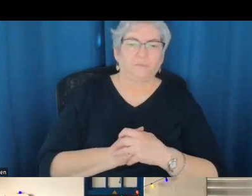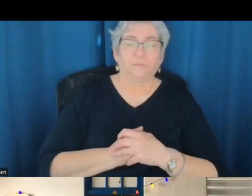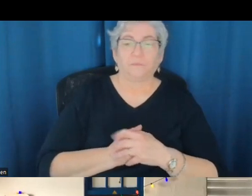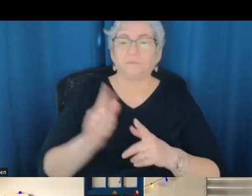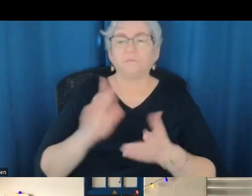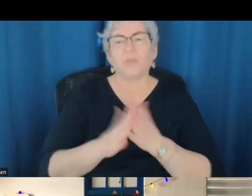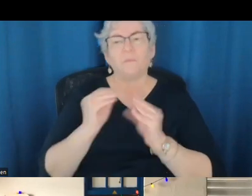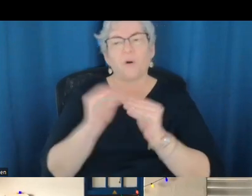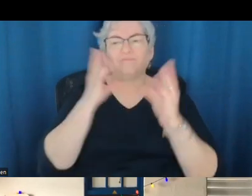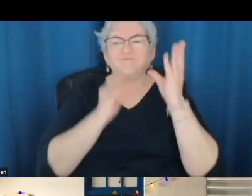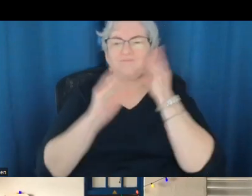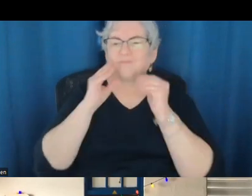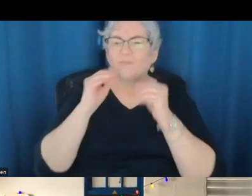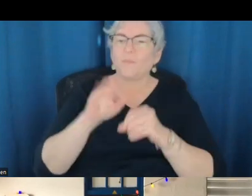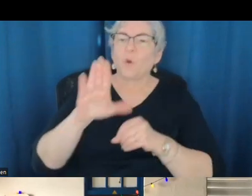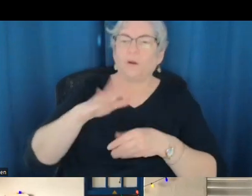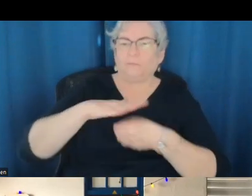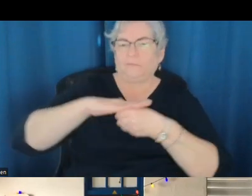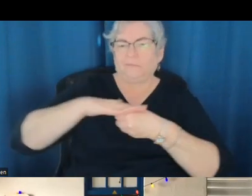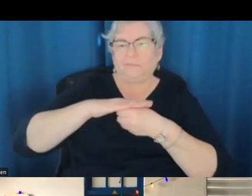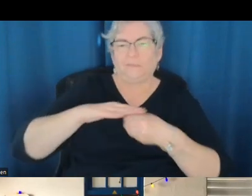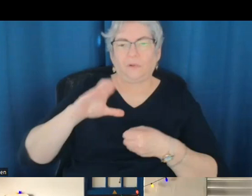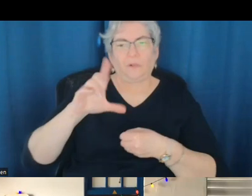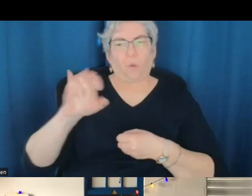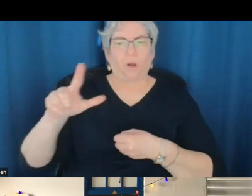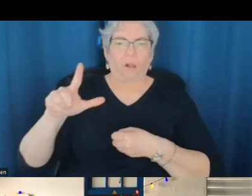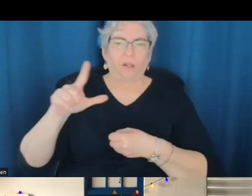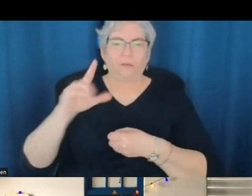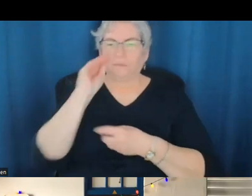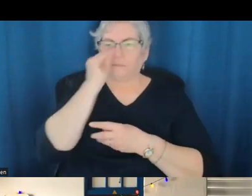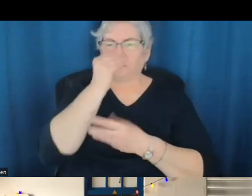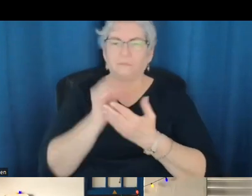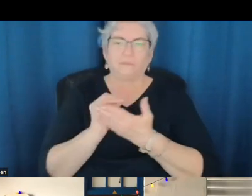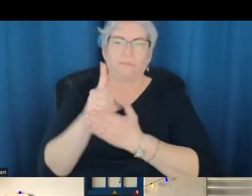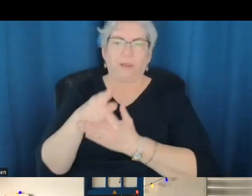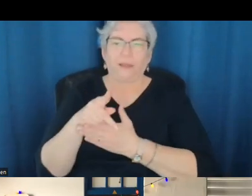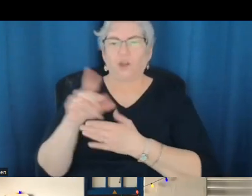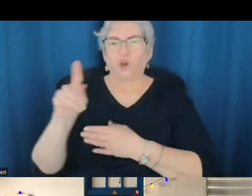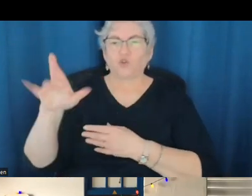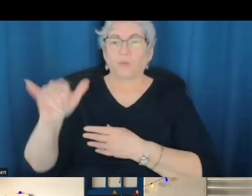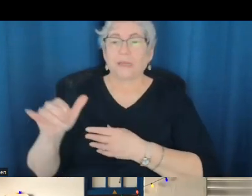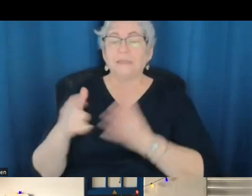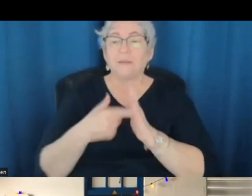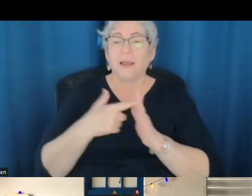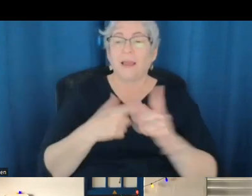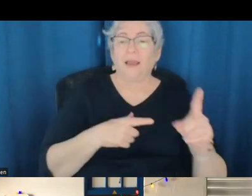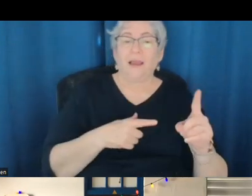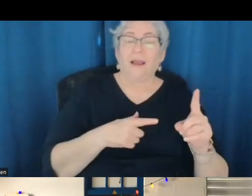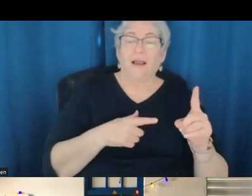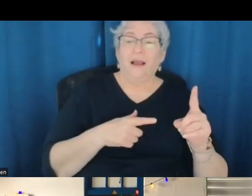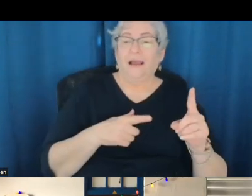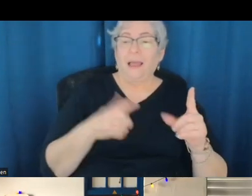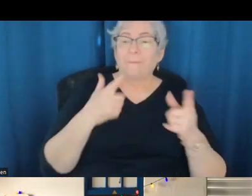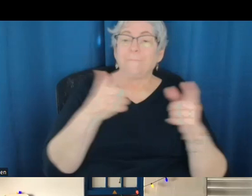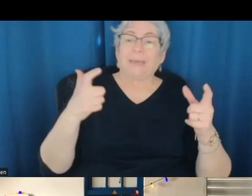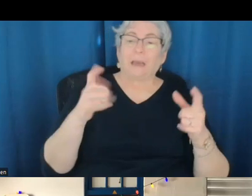Familiarize yourself with the stock at your local nurseries. While inventories at big box retailers may change rapidly between